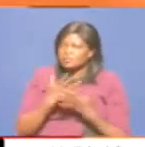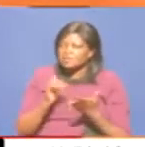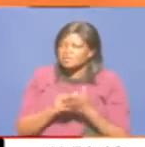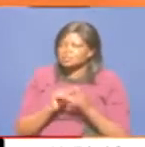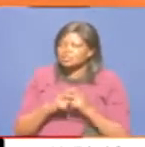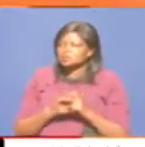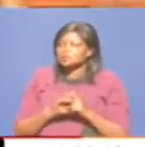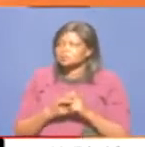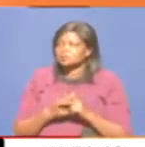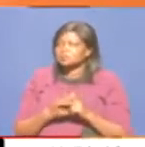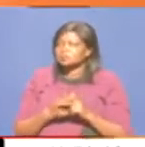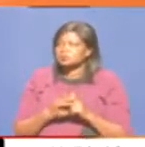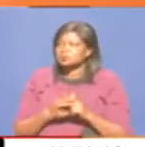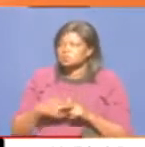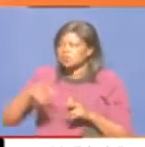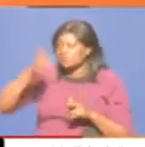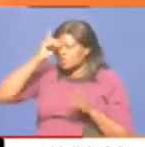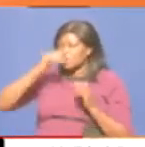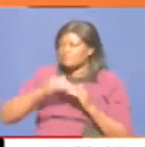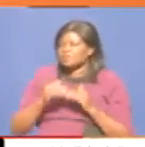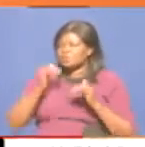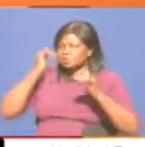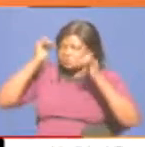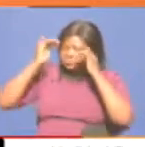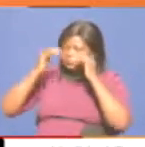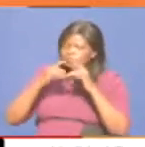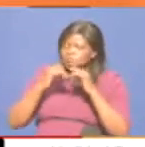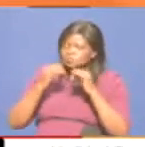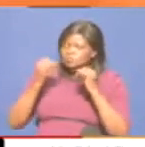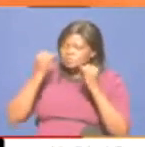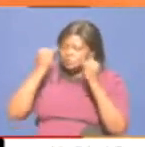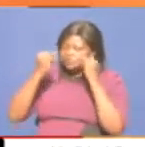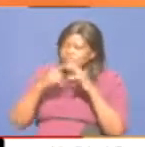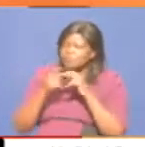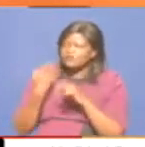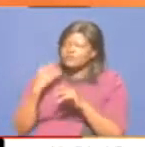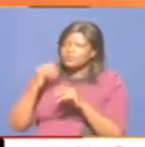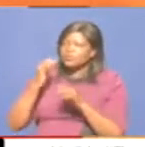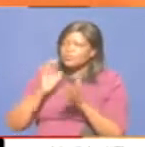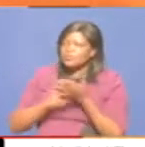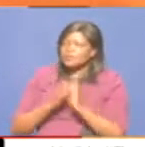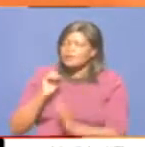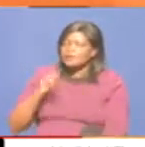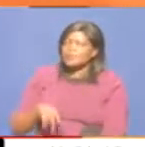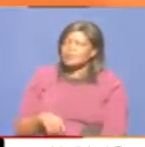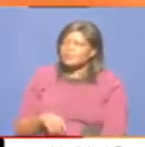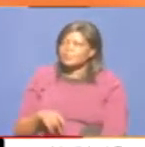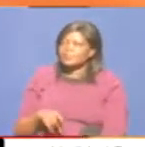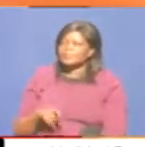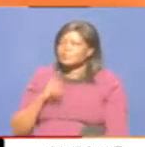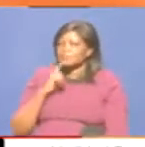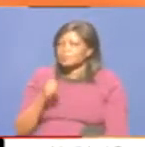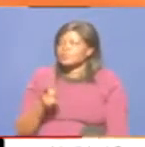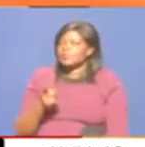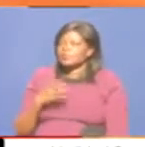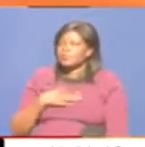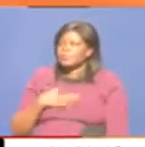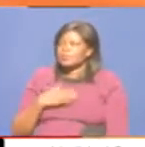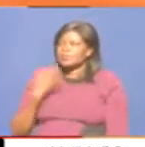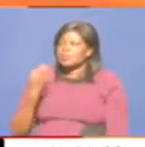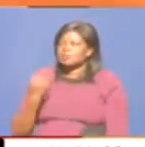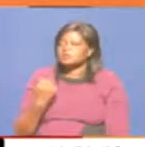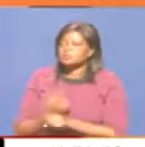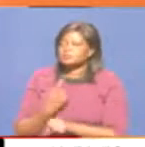the Mashinani Initiative. You started before you were a member of parliament. Yes, yes, when yes. you used to work at the Hansard. Yes. So kindly, in 30 seconds,